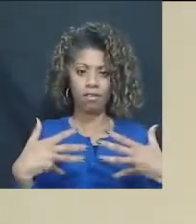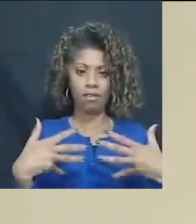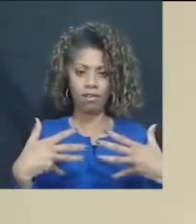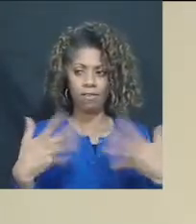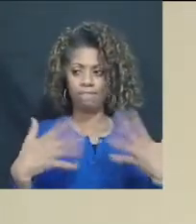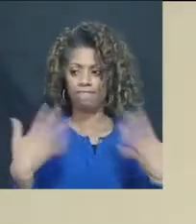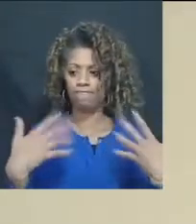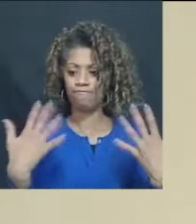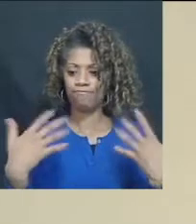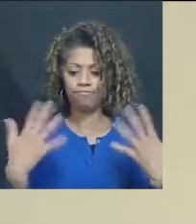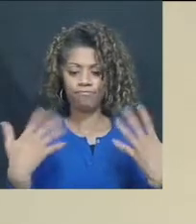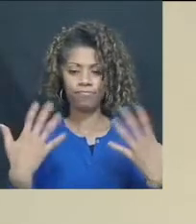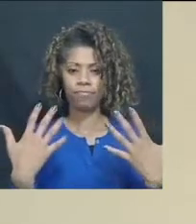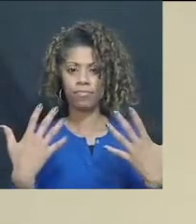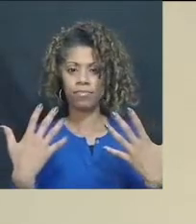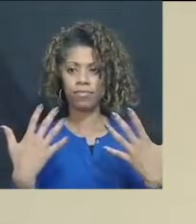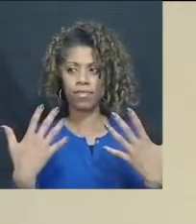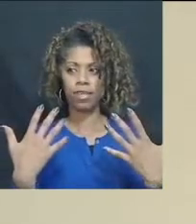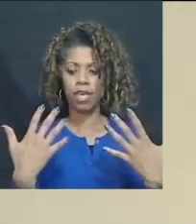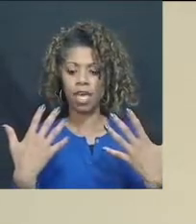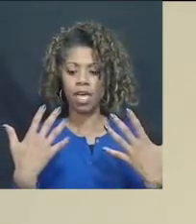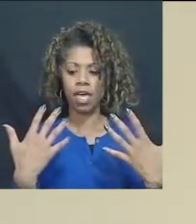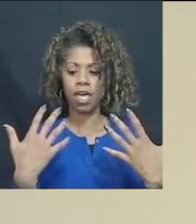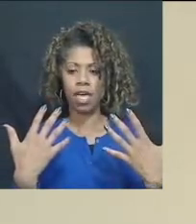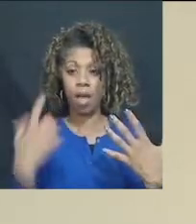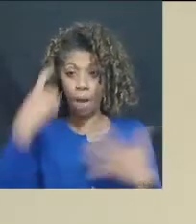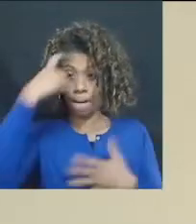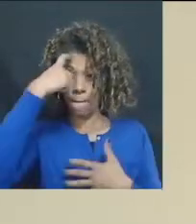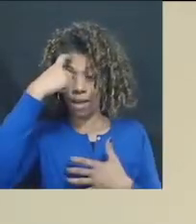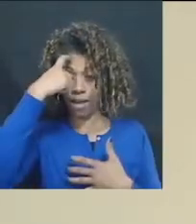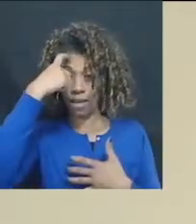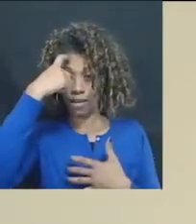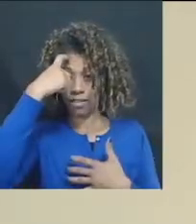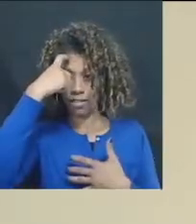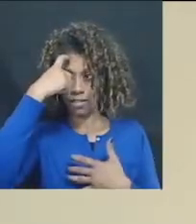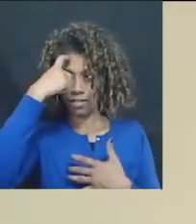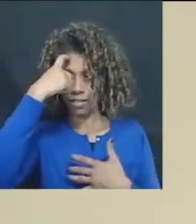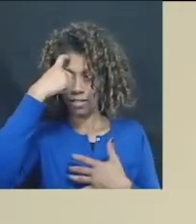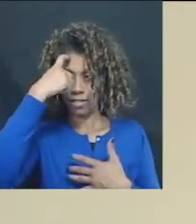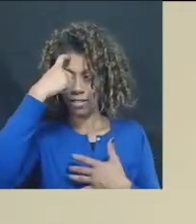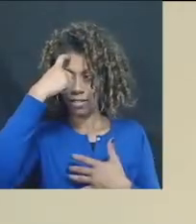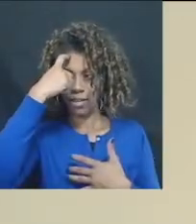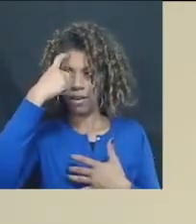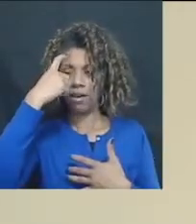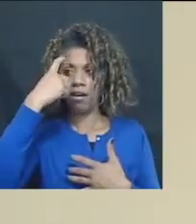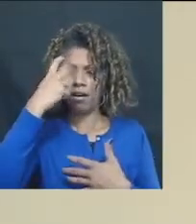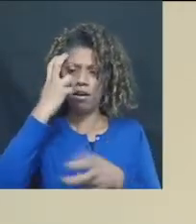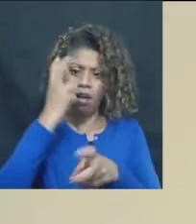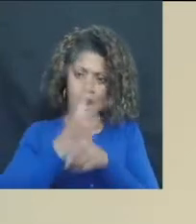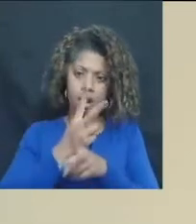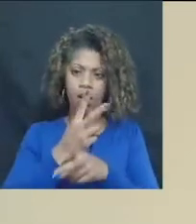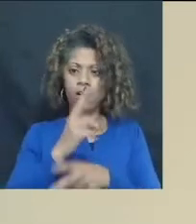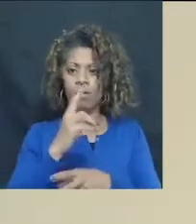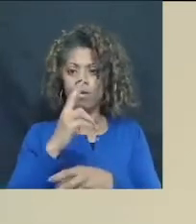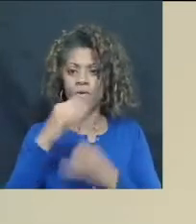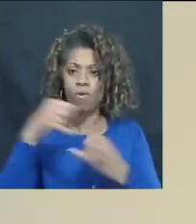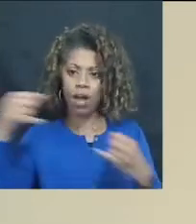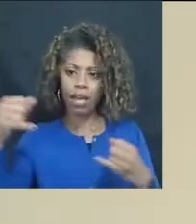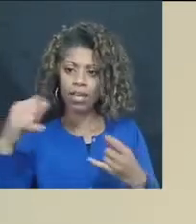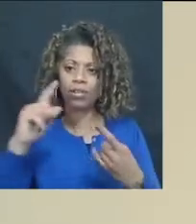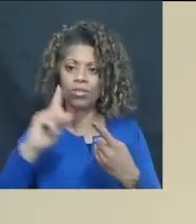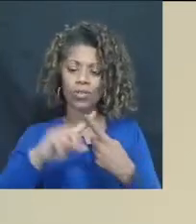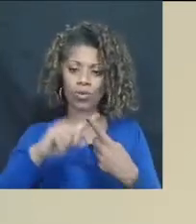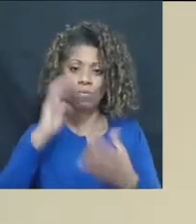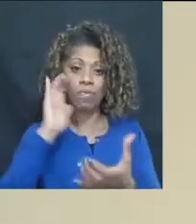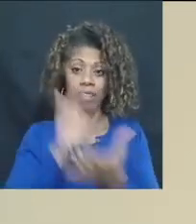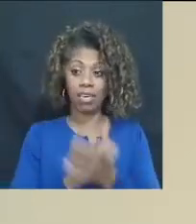mentally hardwired to respond to those things that are stigmatized in a way that wants us to first avoid them. If we cannot avoid them, then